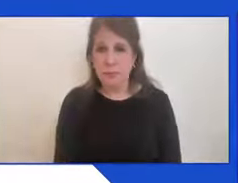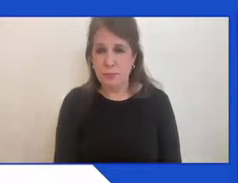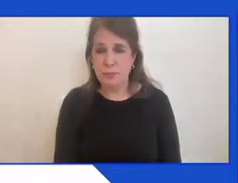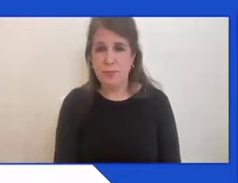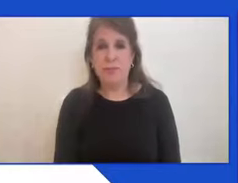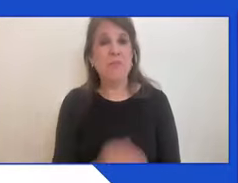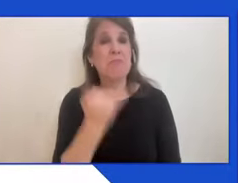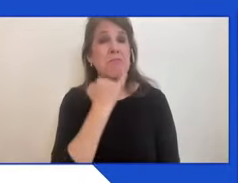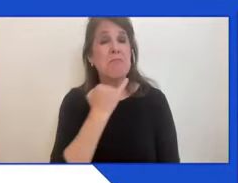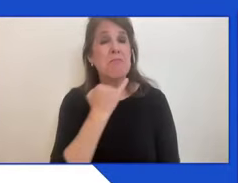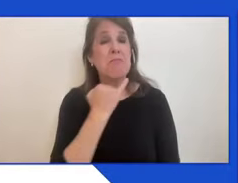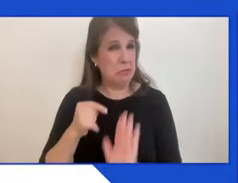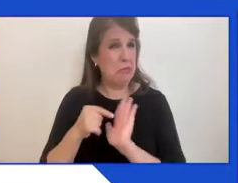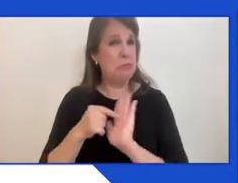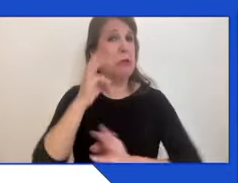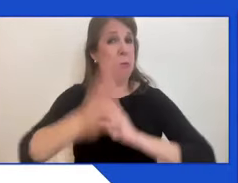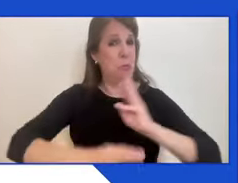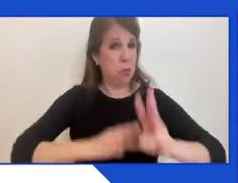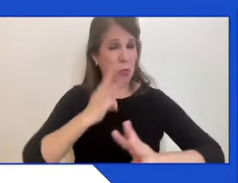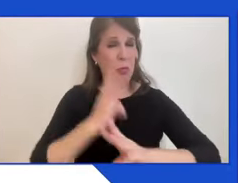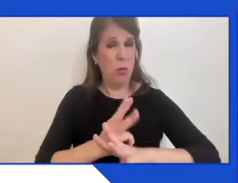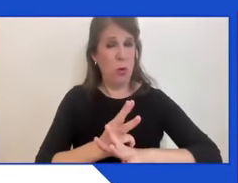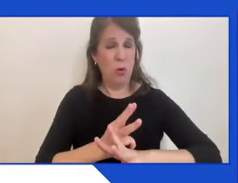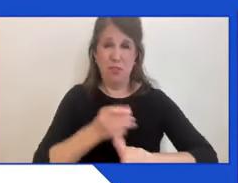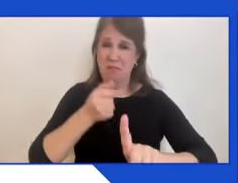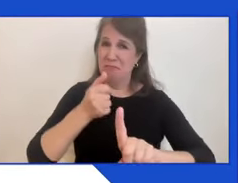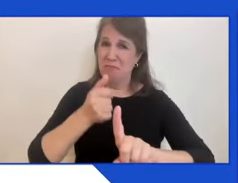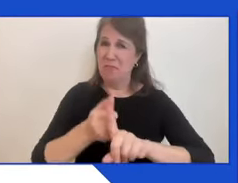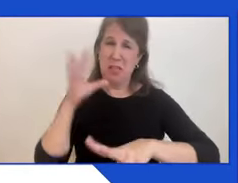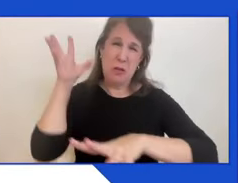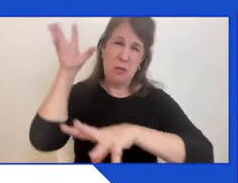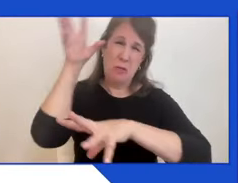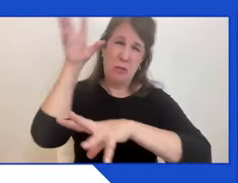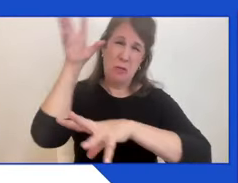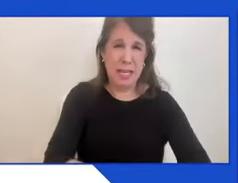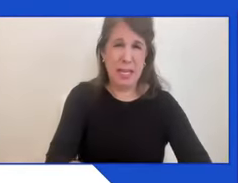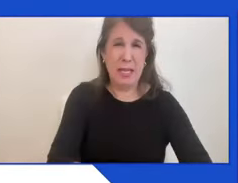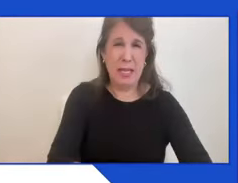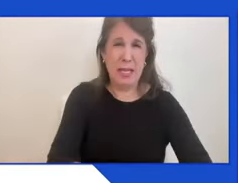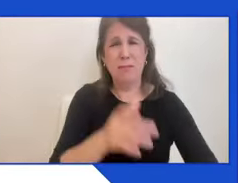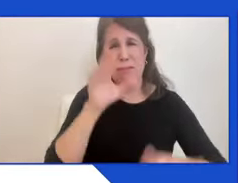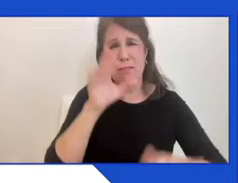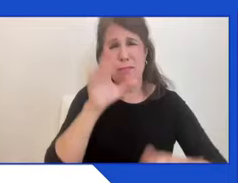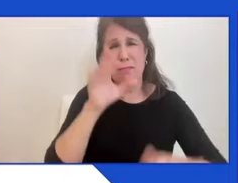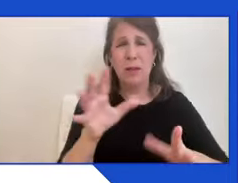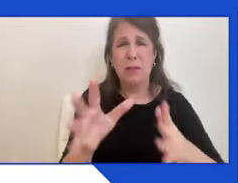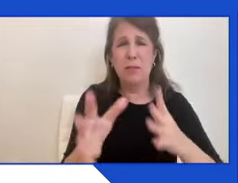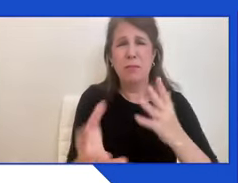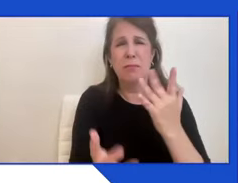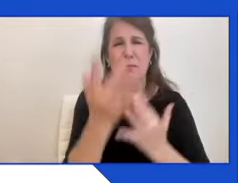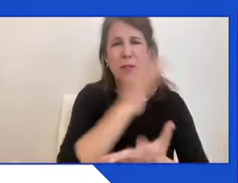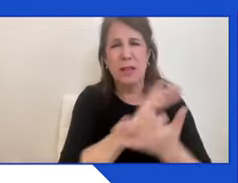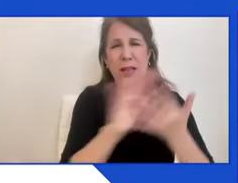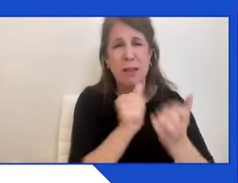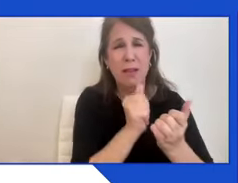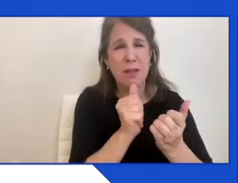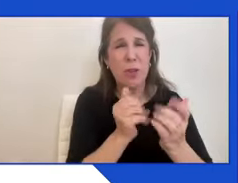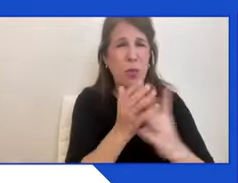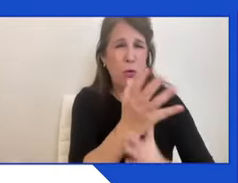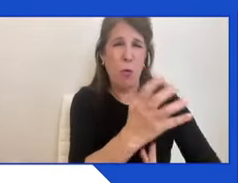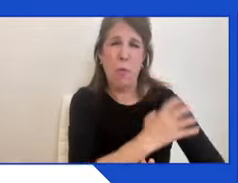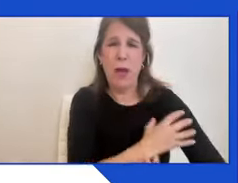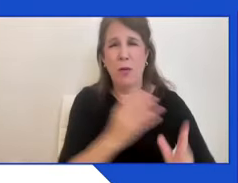Israel has shown the world that it overcame the tragedy of the Holocaust through the power of hope. Israel